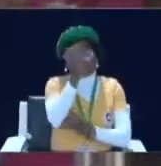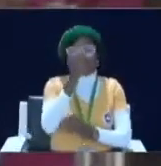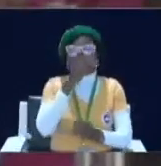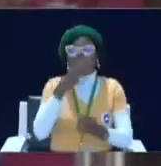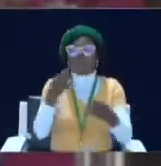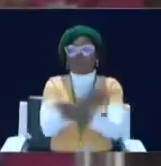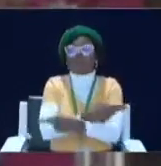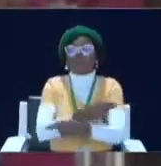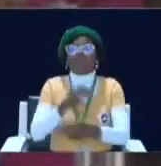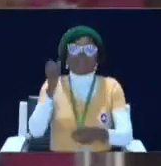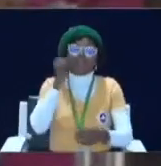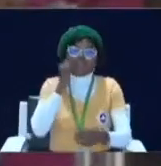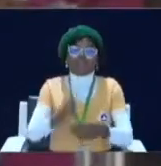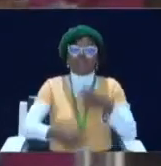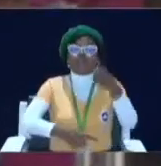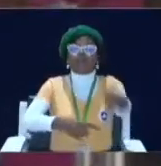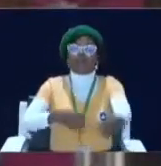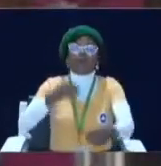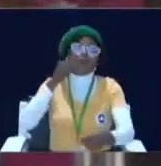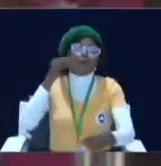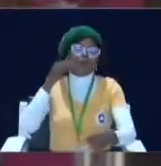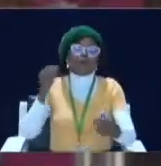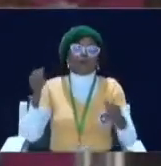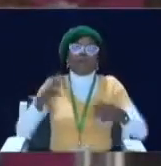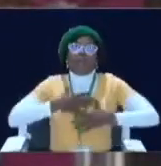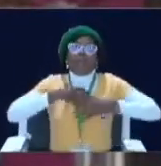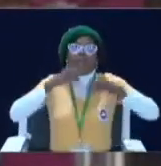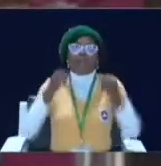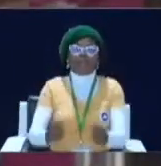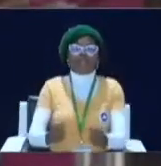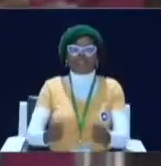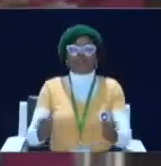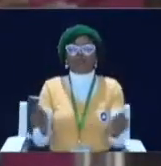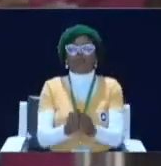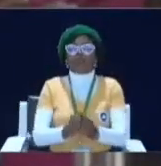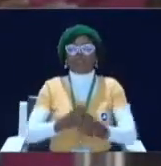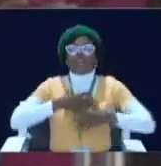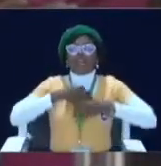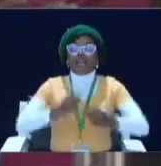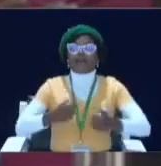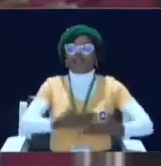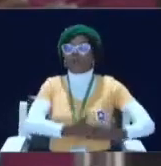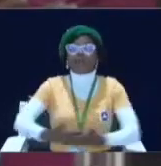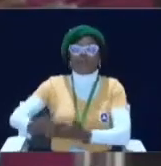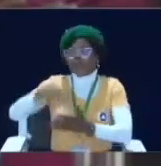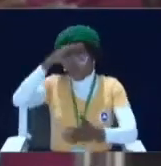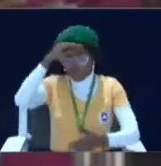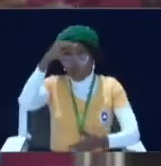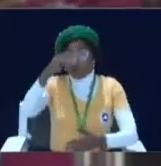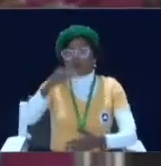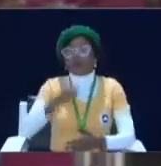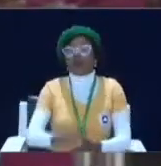perfected it all, and she went home healthy and with a healthy baby boy.